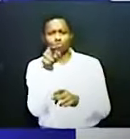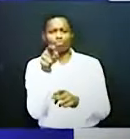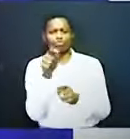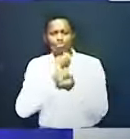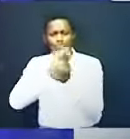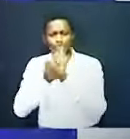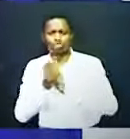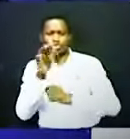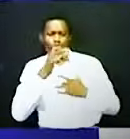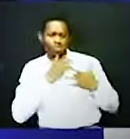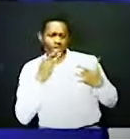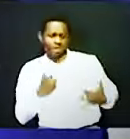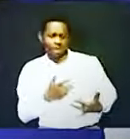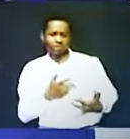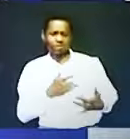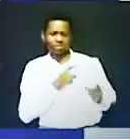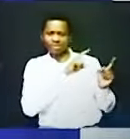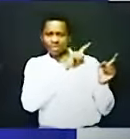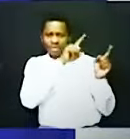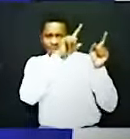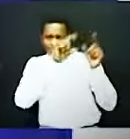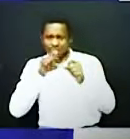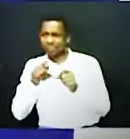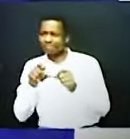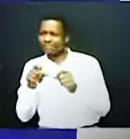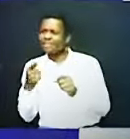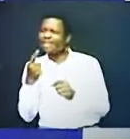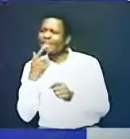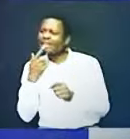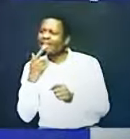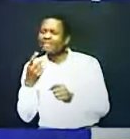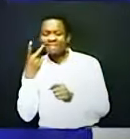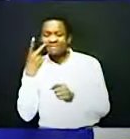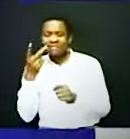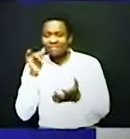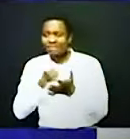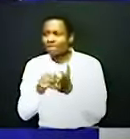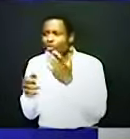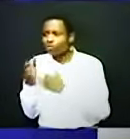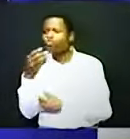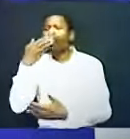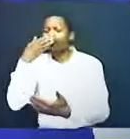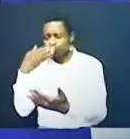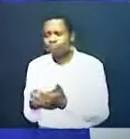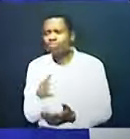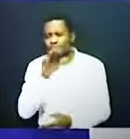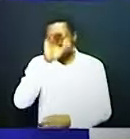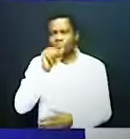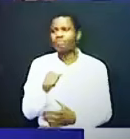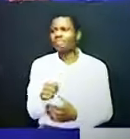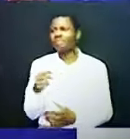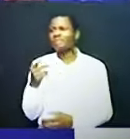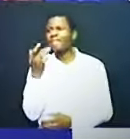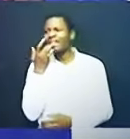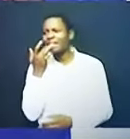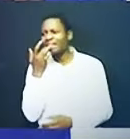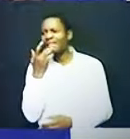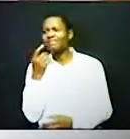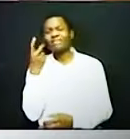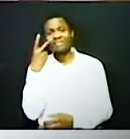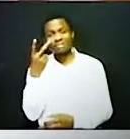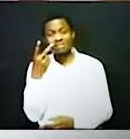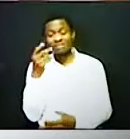and come and taste and see that the Lord is good. Come and taste and see that